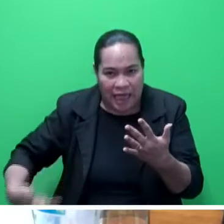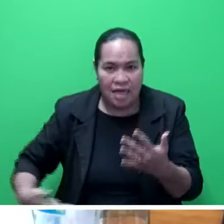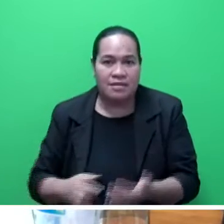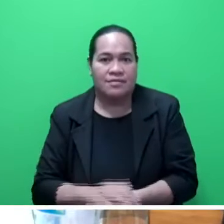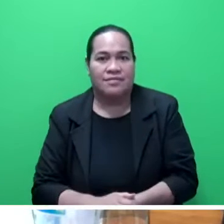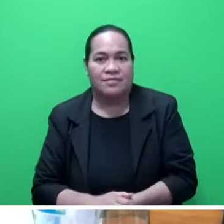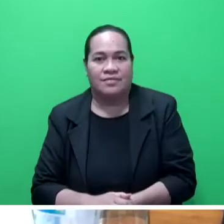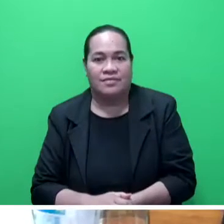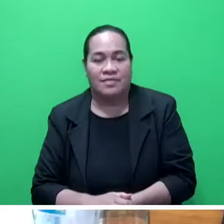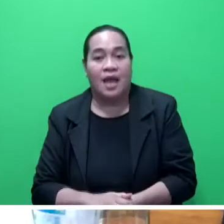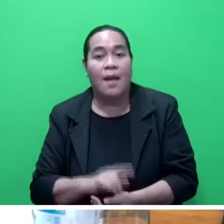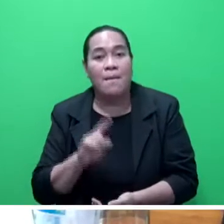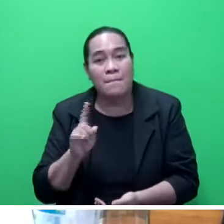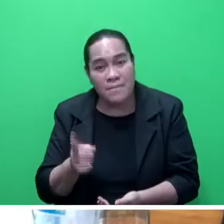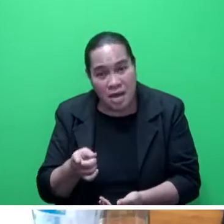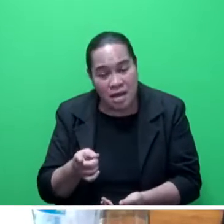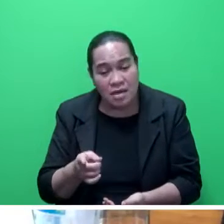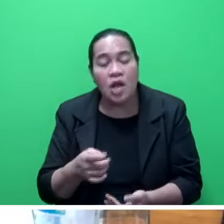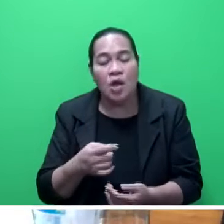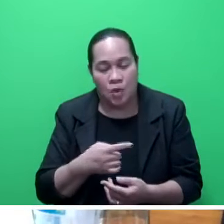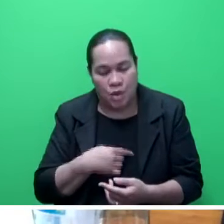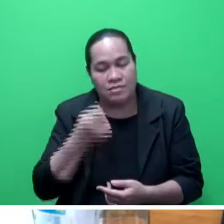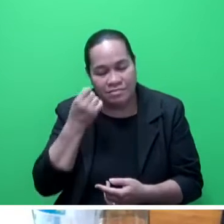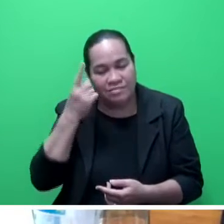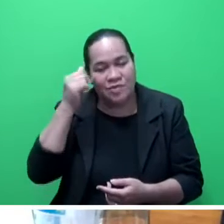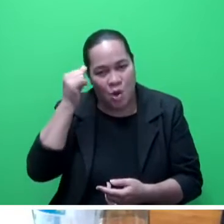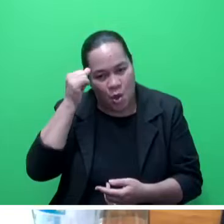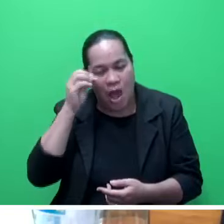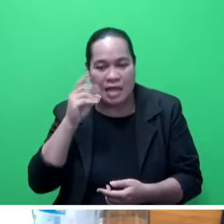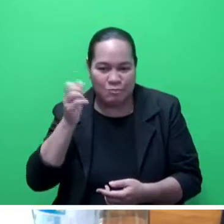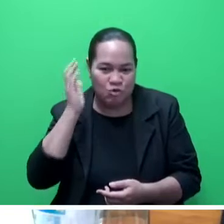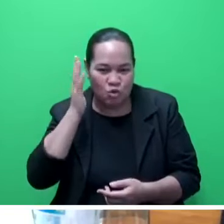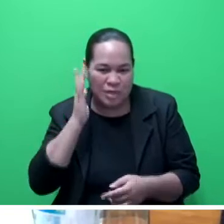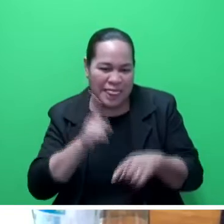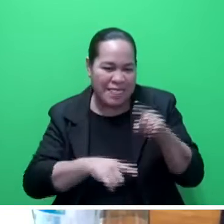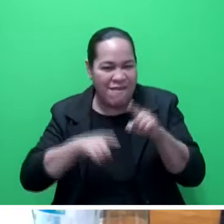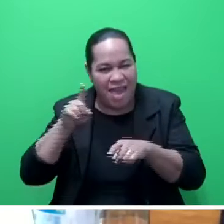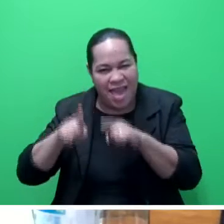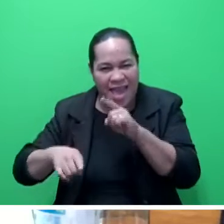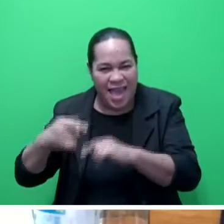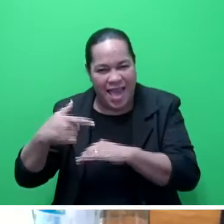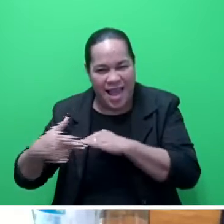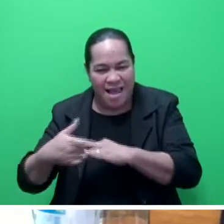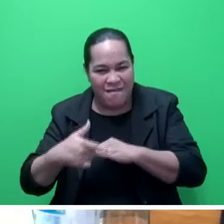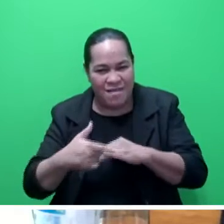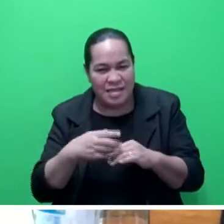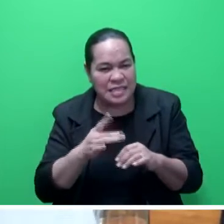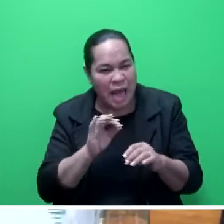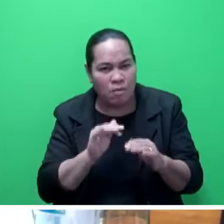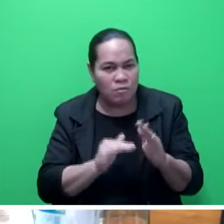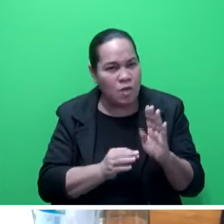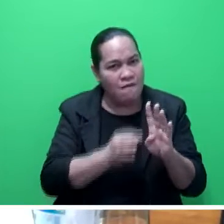Having said this, Mr. Speaker, sir, we recognize that schools are at different stages in terms of improving the